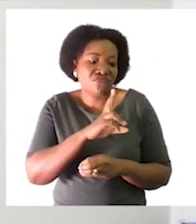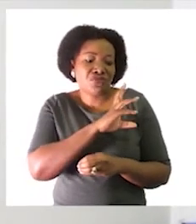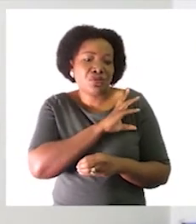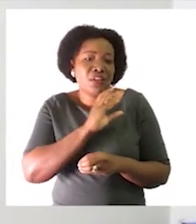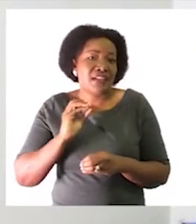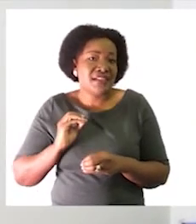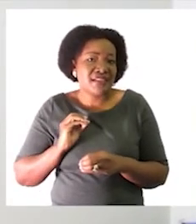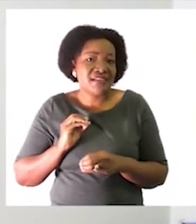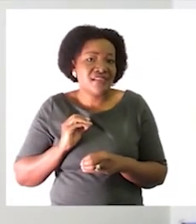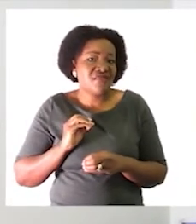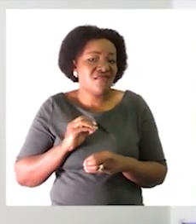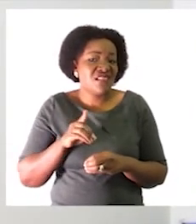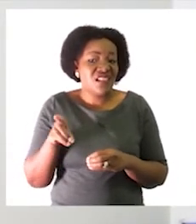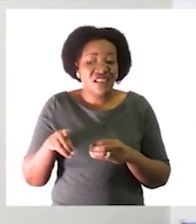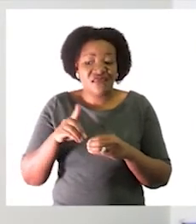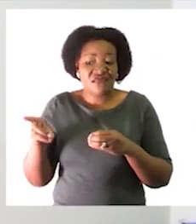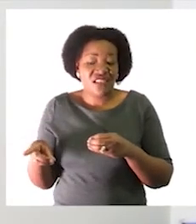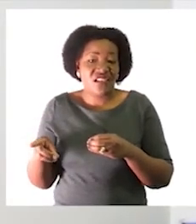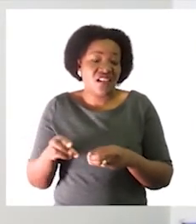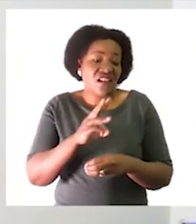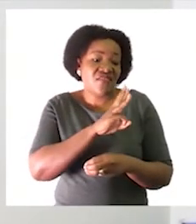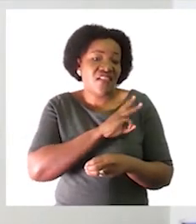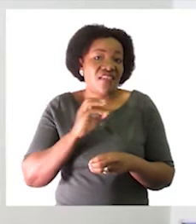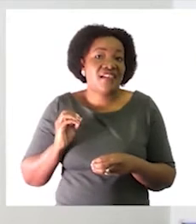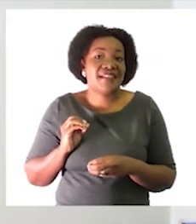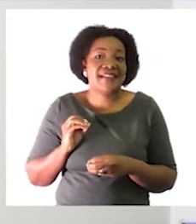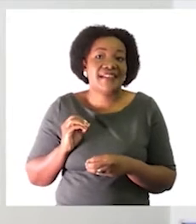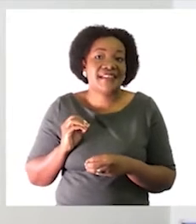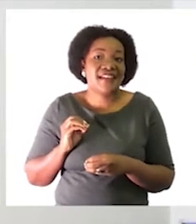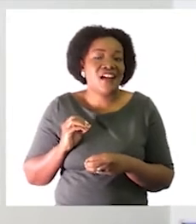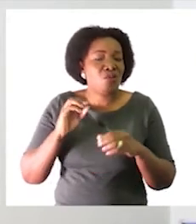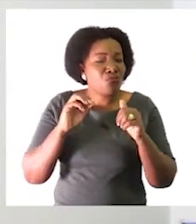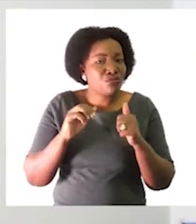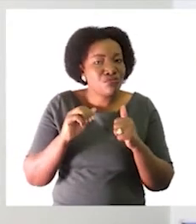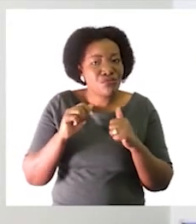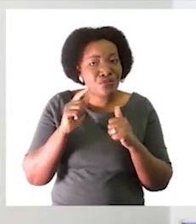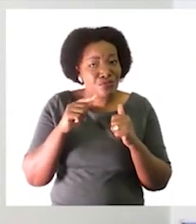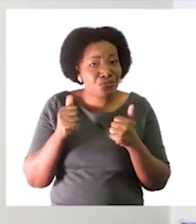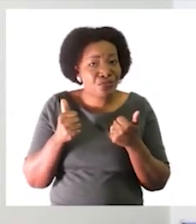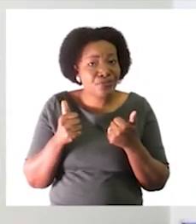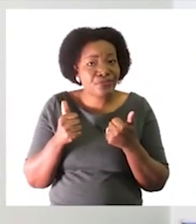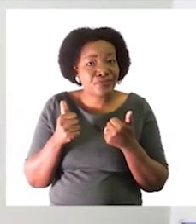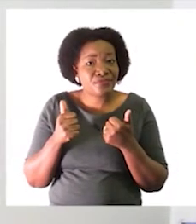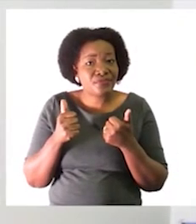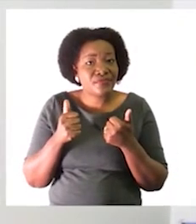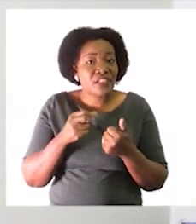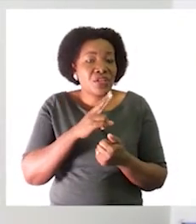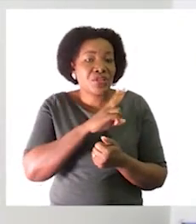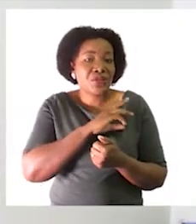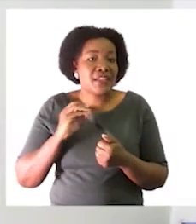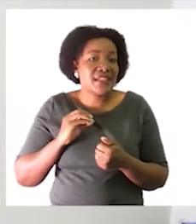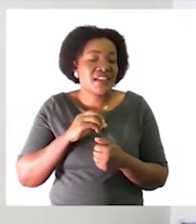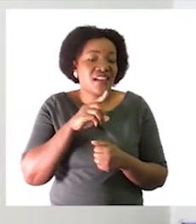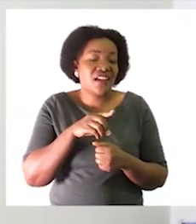20 and a 30. That is correct. Between 20 and a 30.